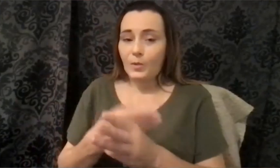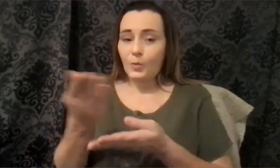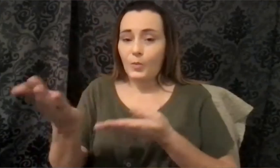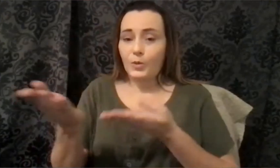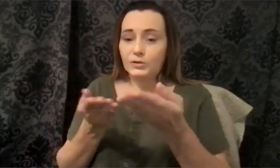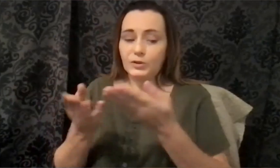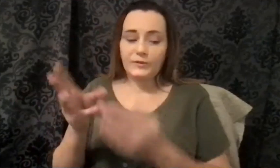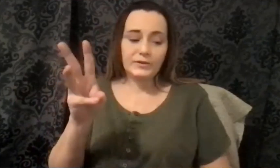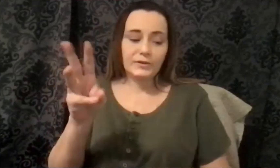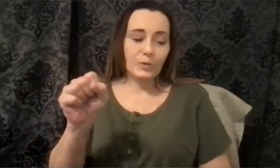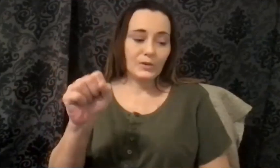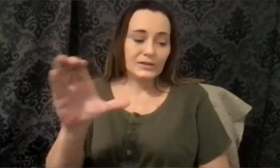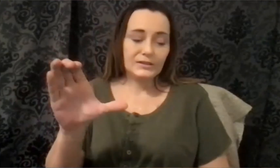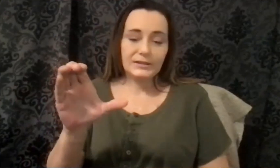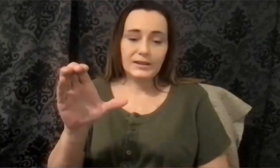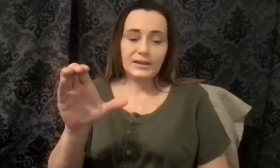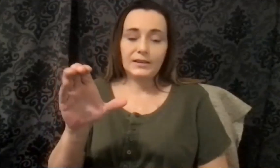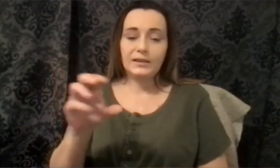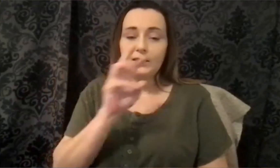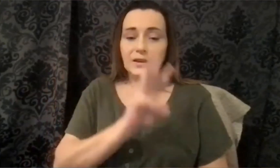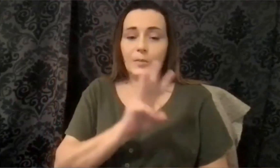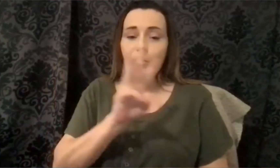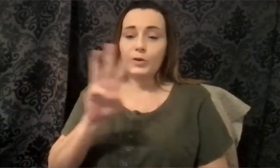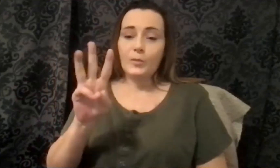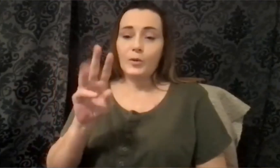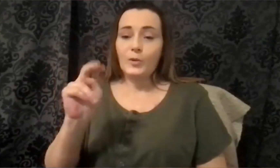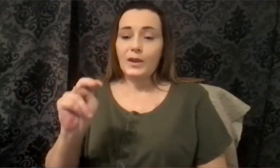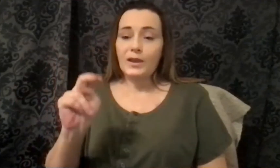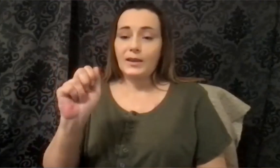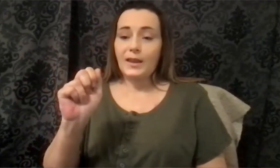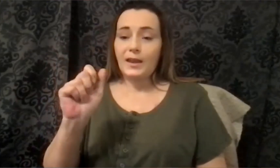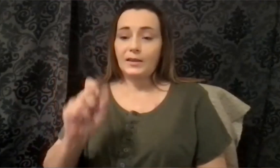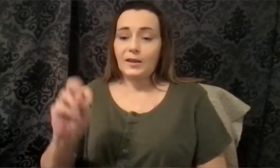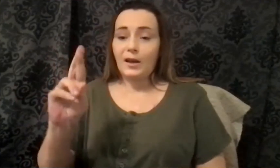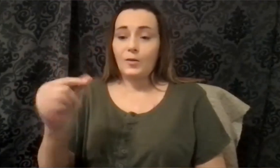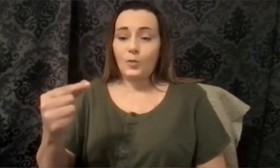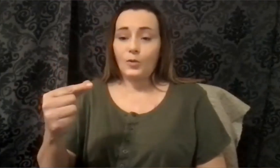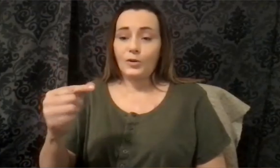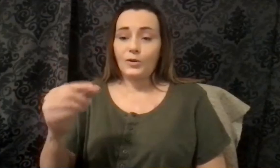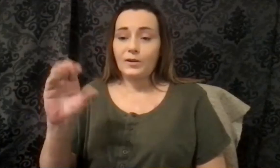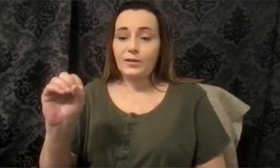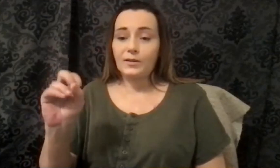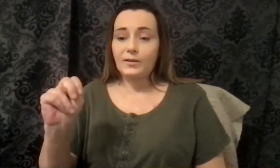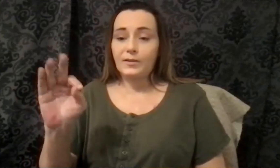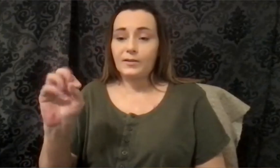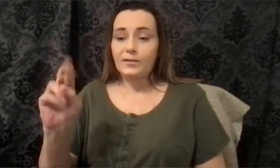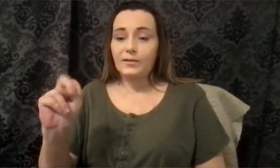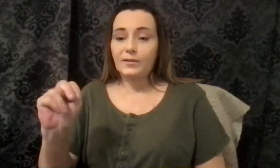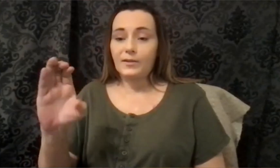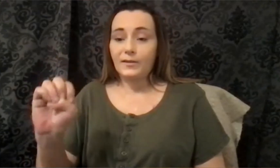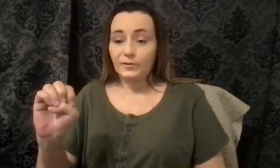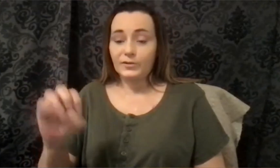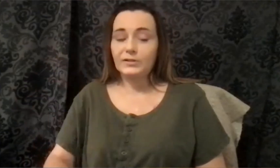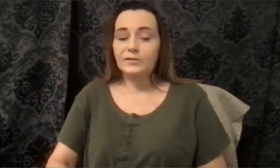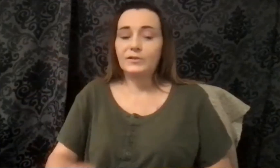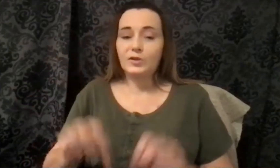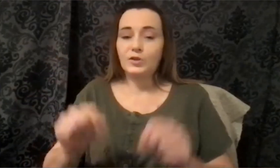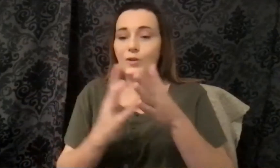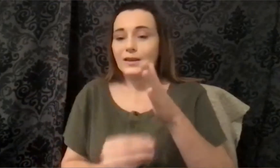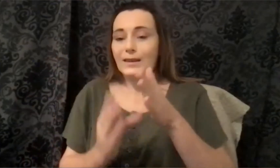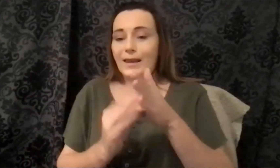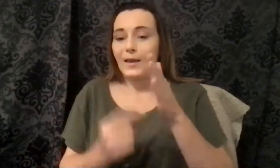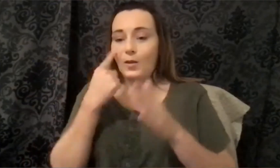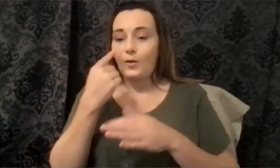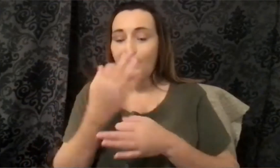Conference webpage, www.na.org conference. You can download it for free,